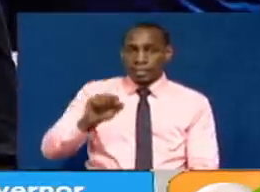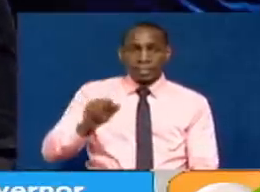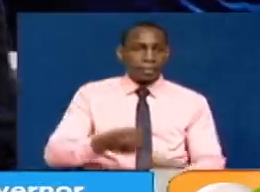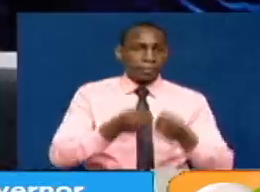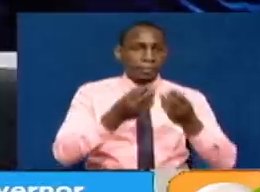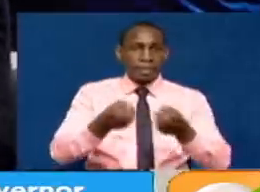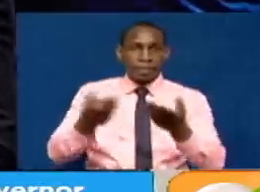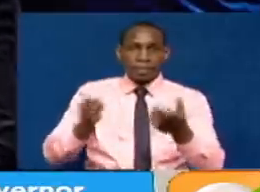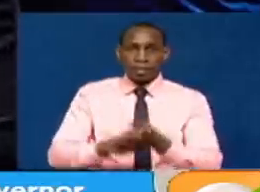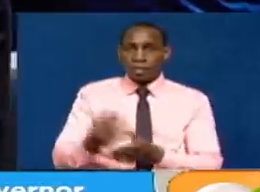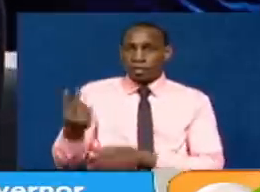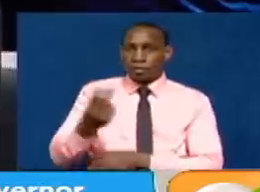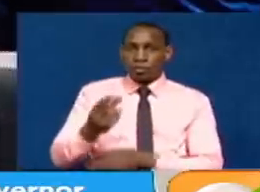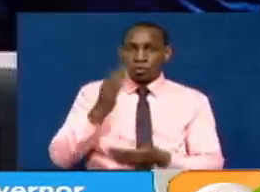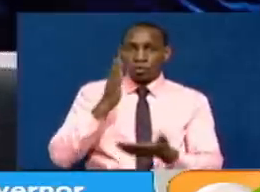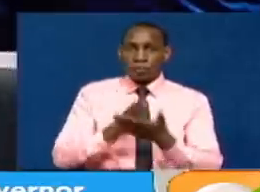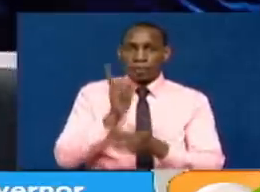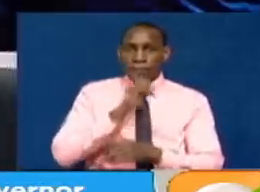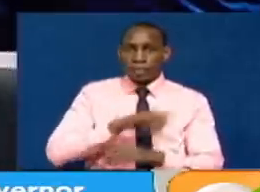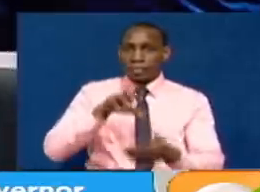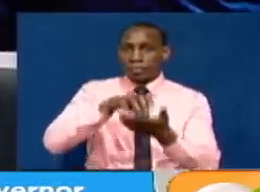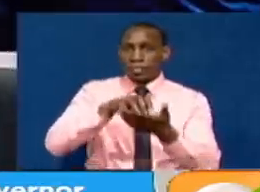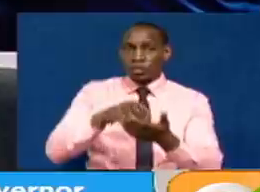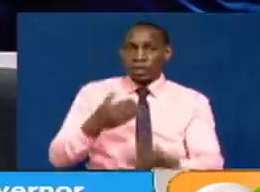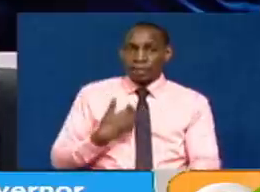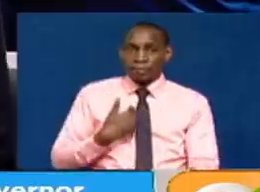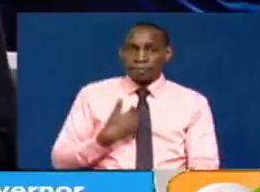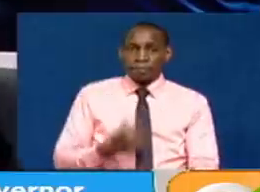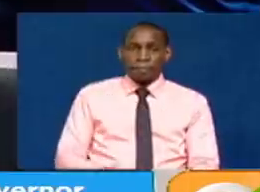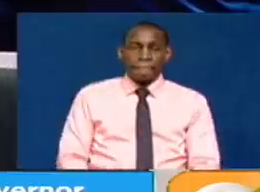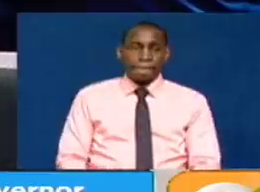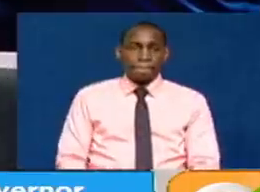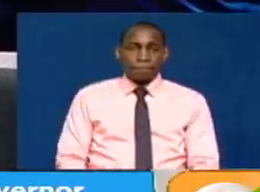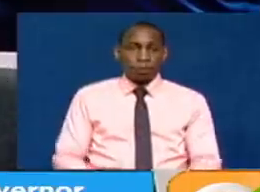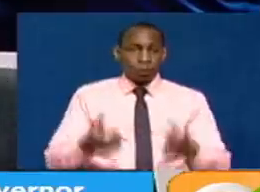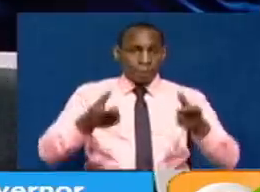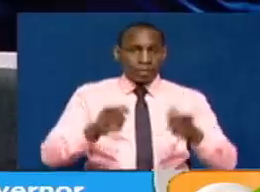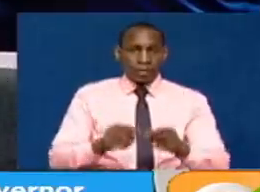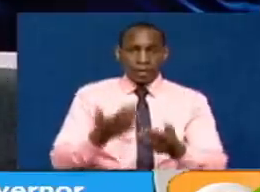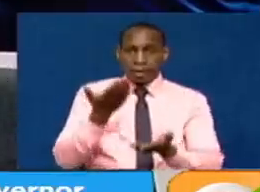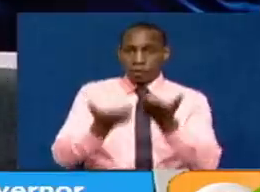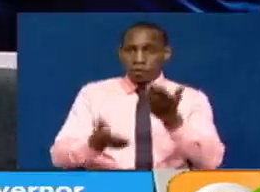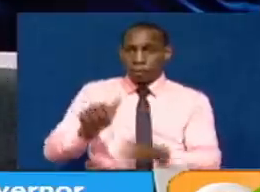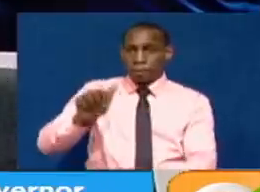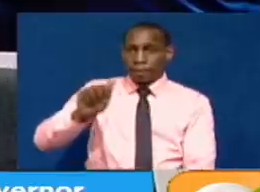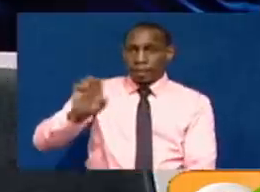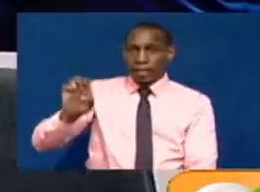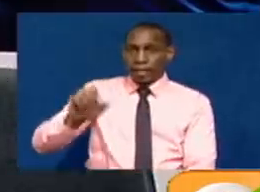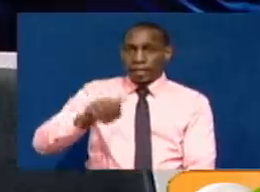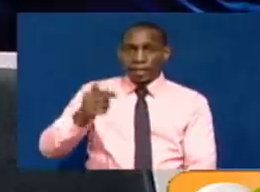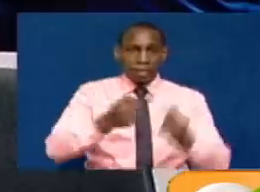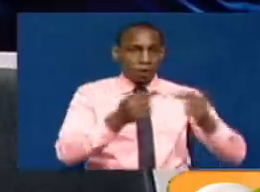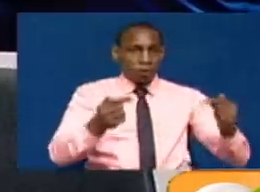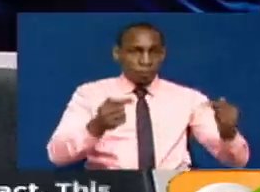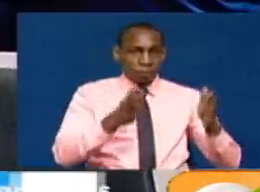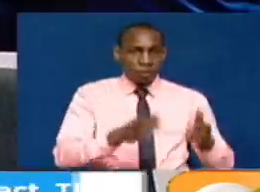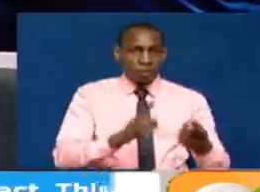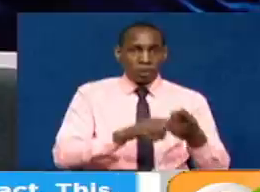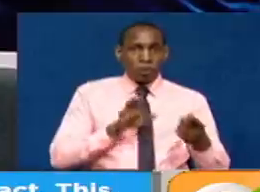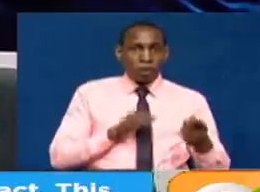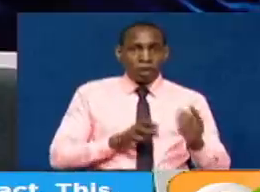many, they had this assured place in the papers. So if you compare Anne Waiguru to her opponents, whether it's